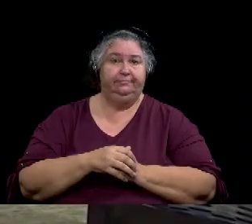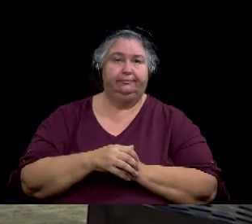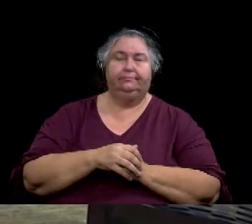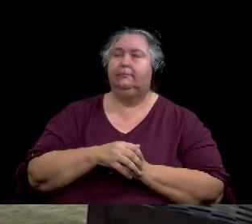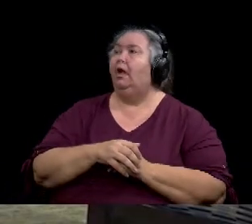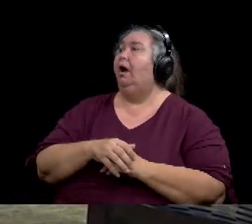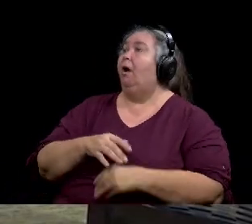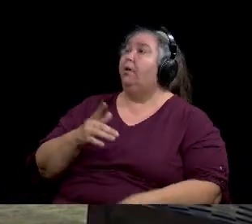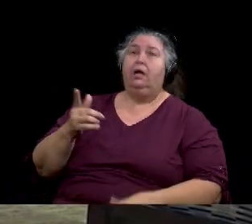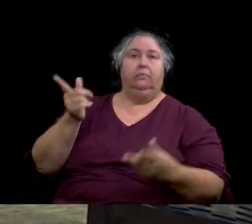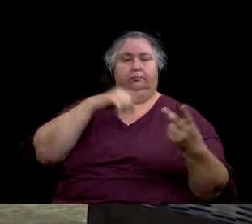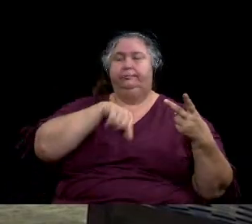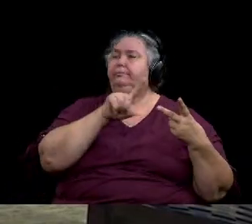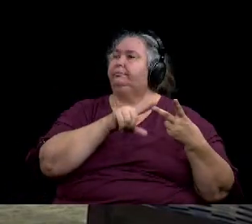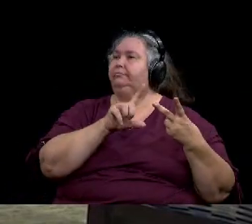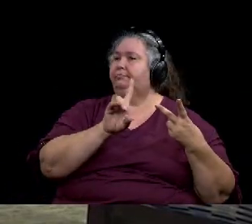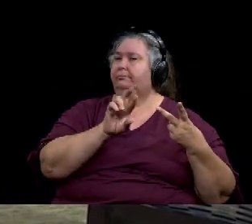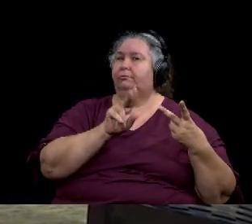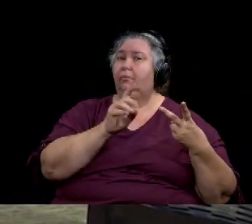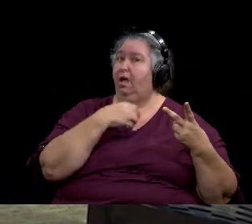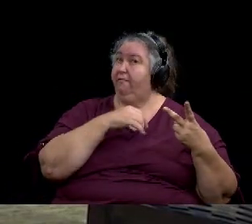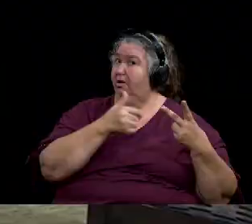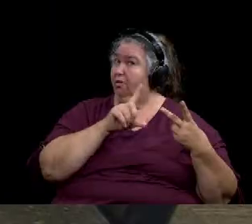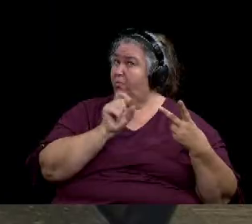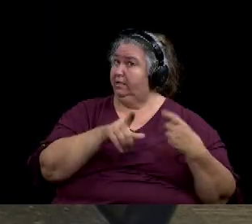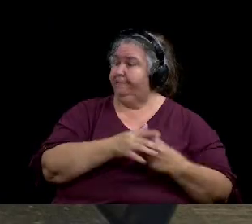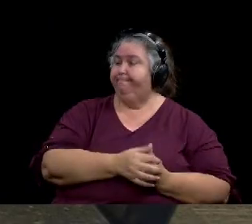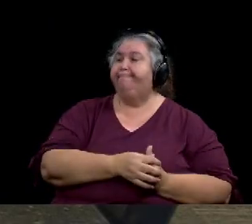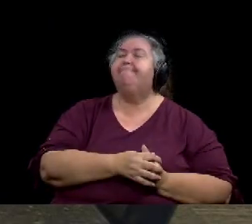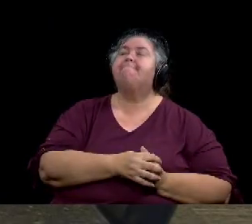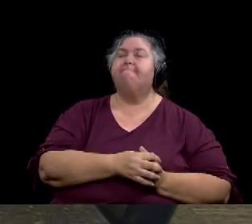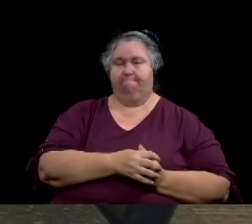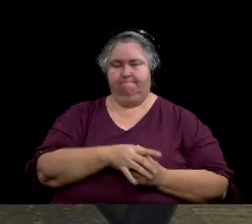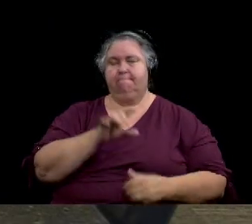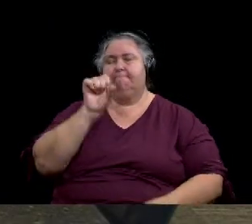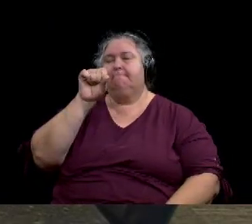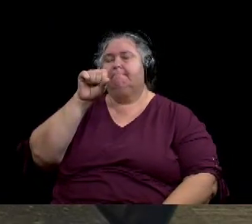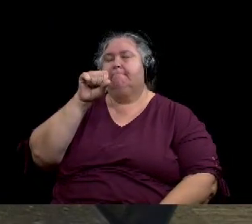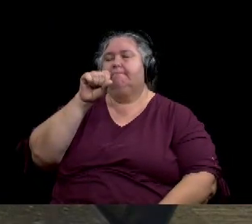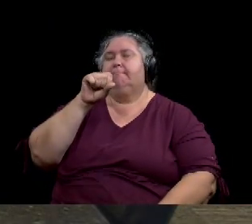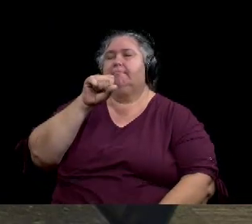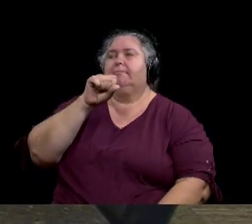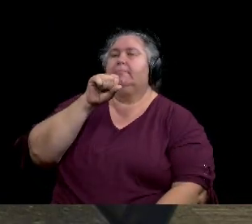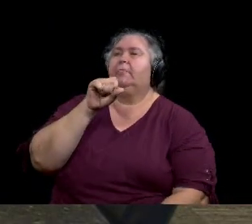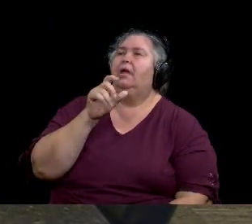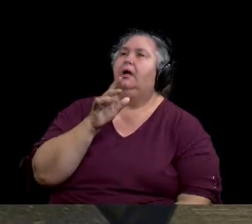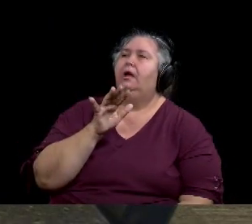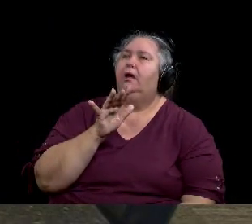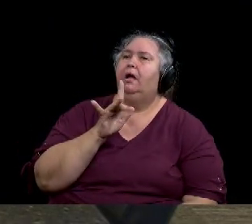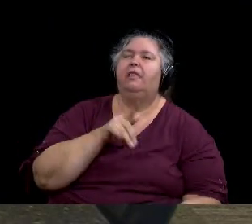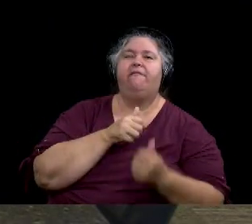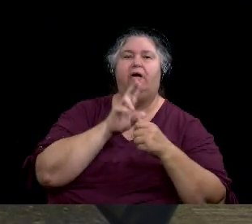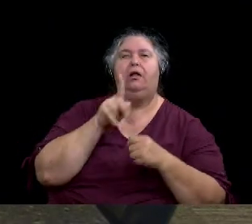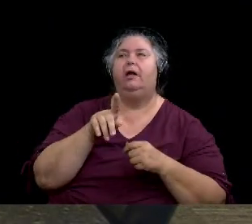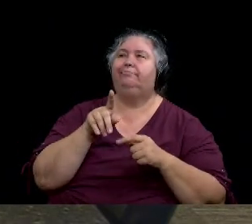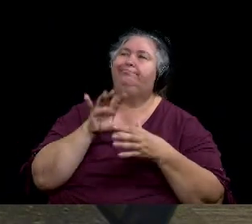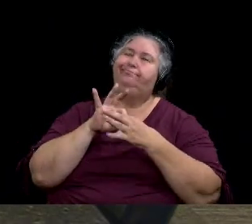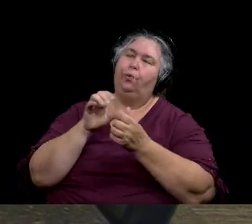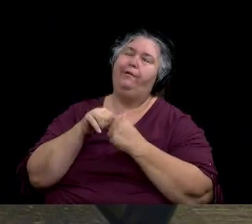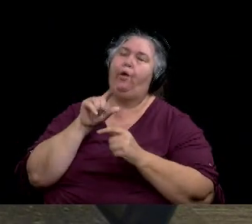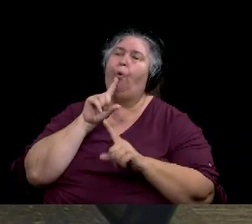Okay, let's go back to Drake Lawson. Drake, do you have another one? Yeah, I had a follow-up question just kind of to that order as well. I know